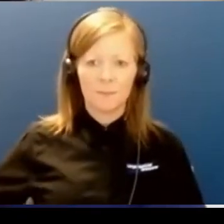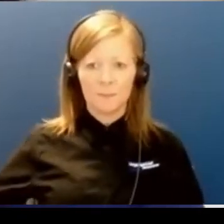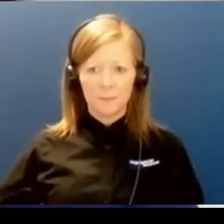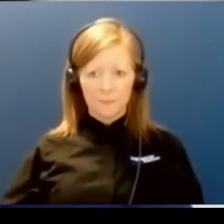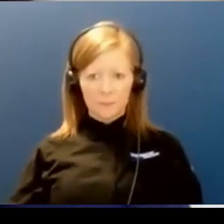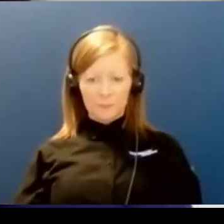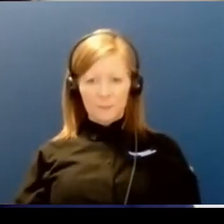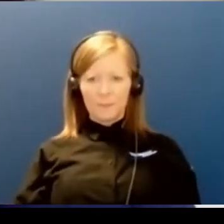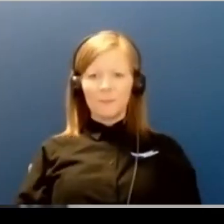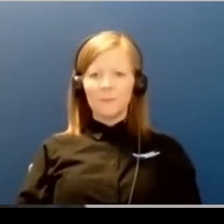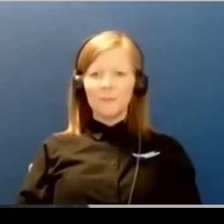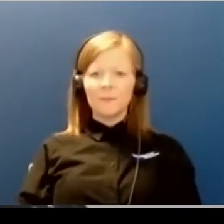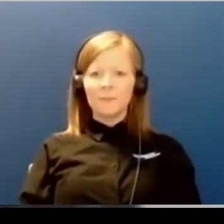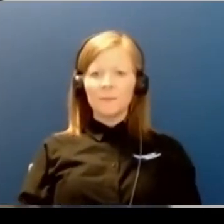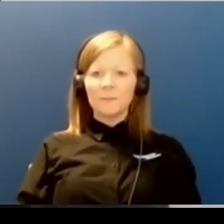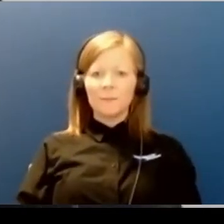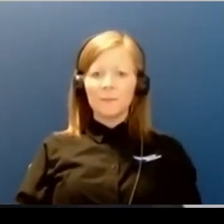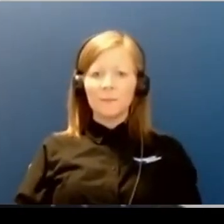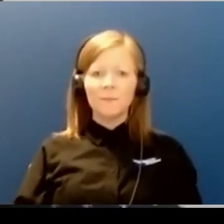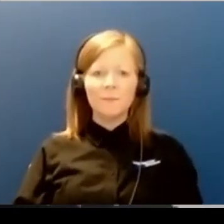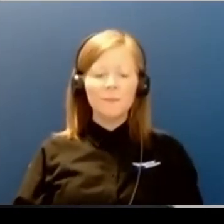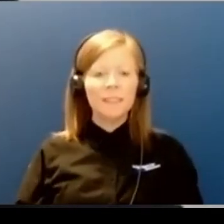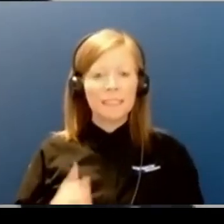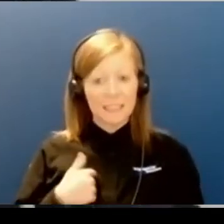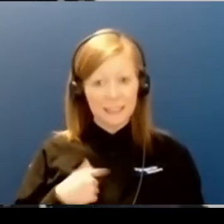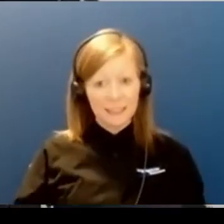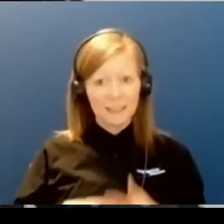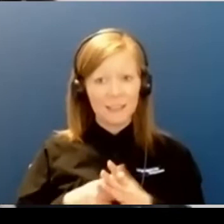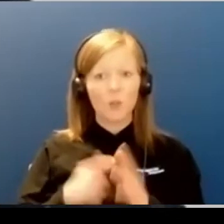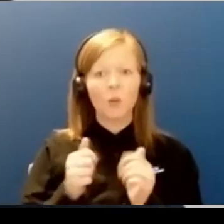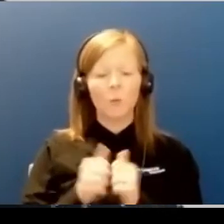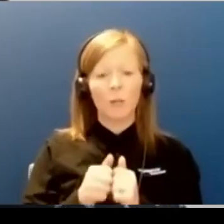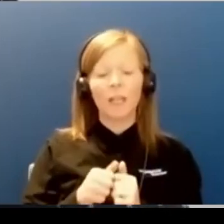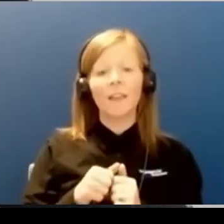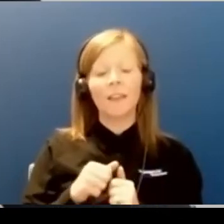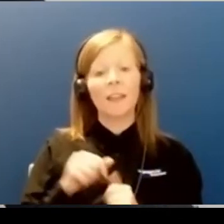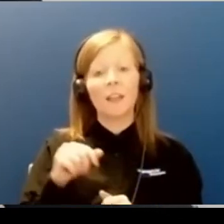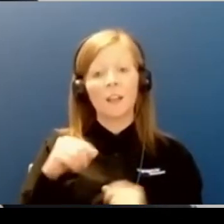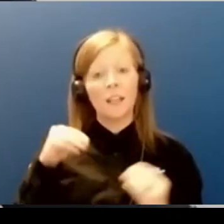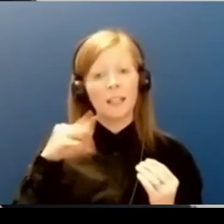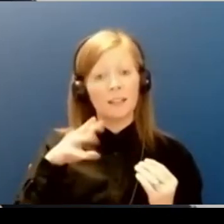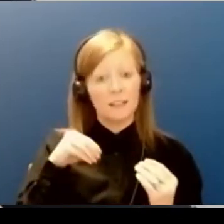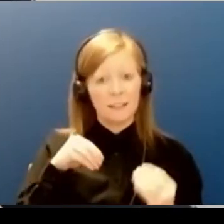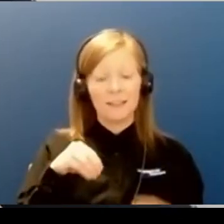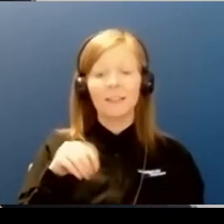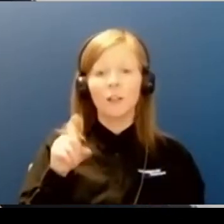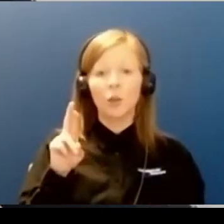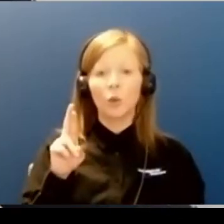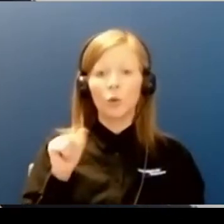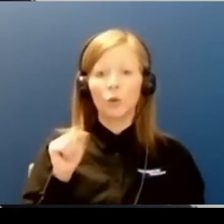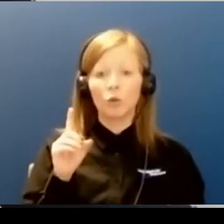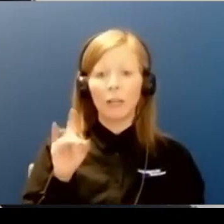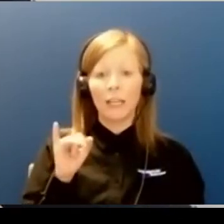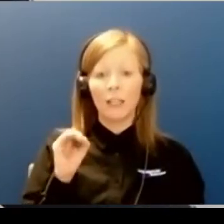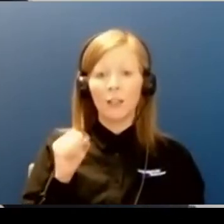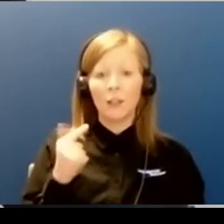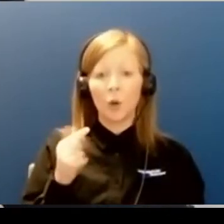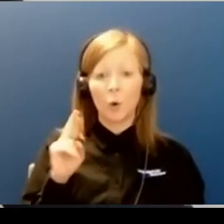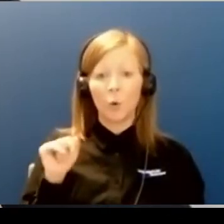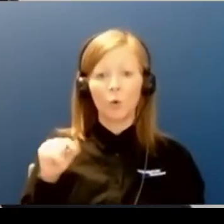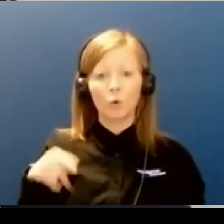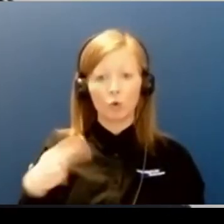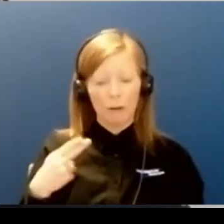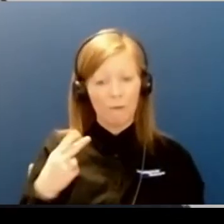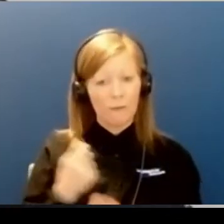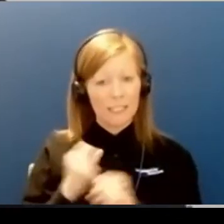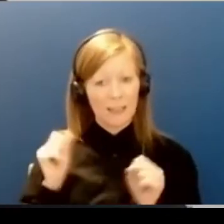So I can start with the safety of radiographs. So We